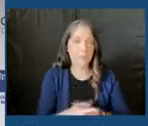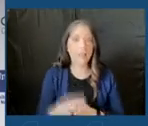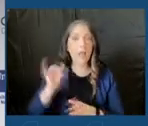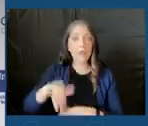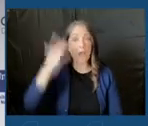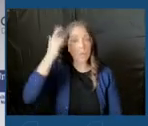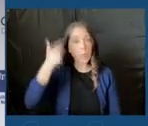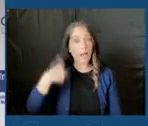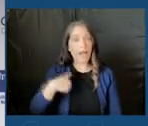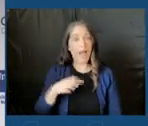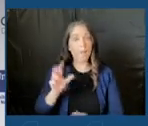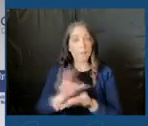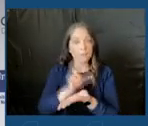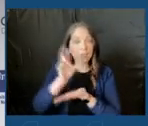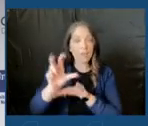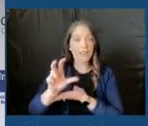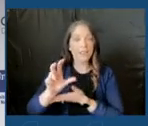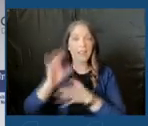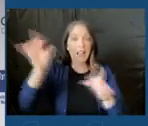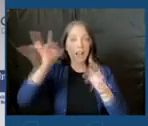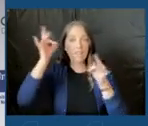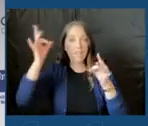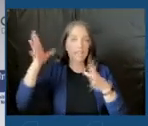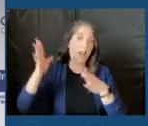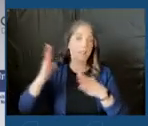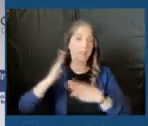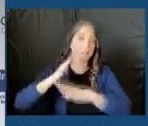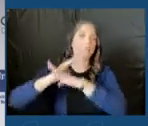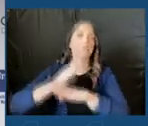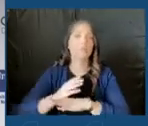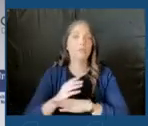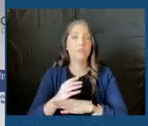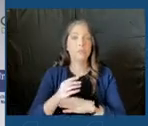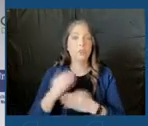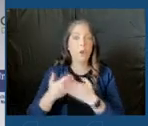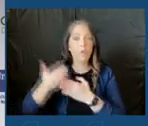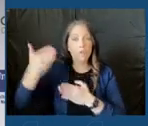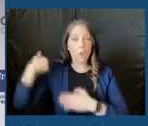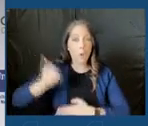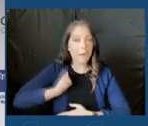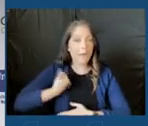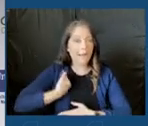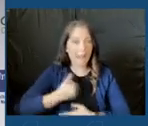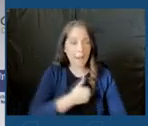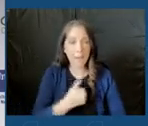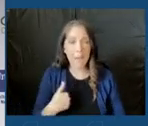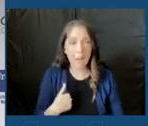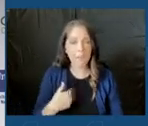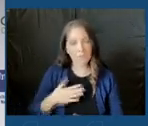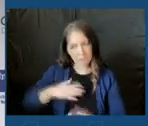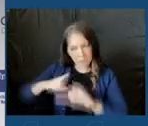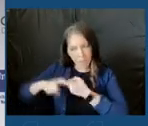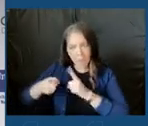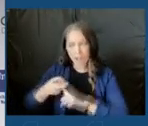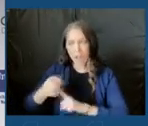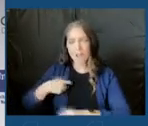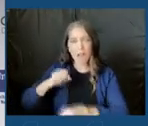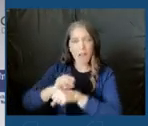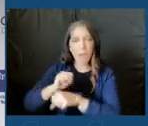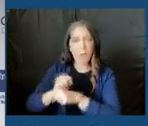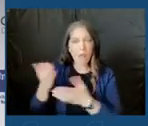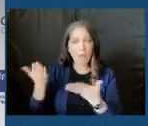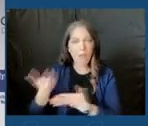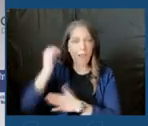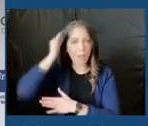in violence disruptors, former gang members who are my friends. I worked with them in Buffalo for years. My husband was Barack Obama's United